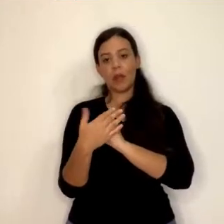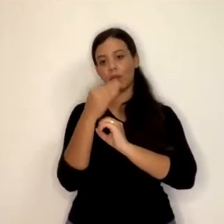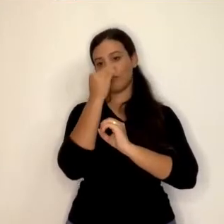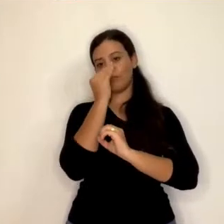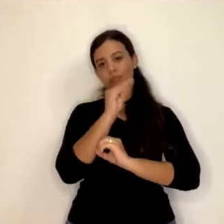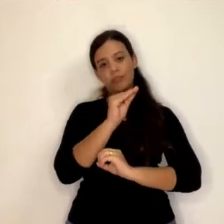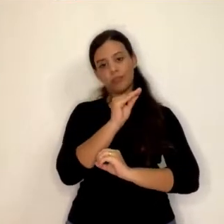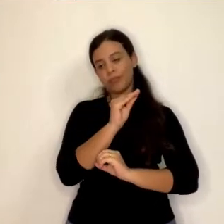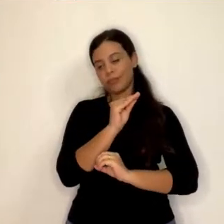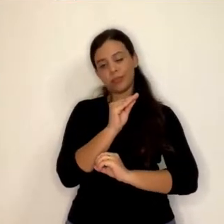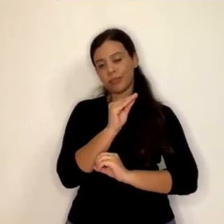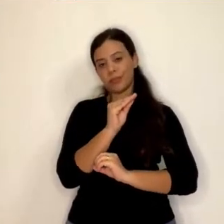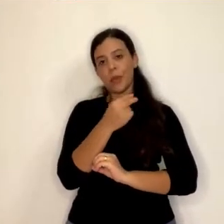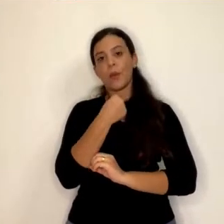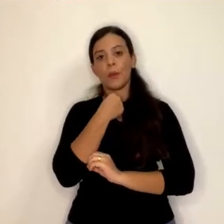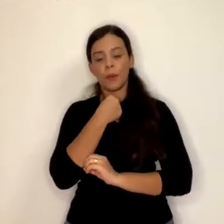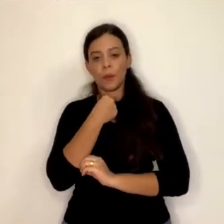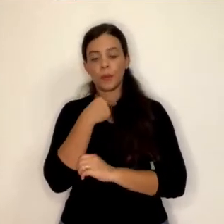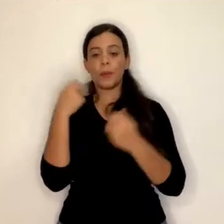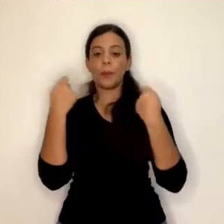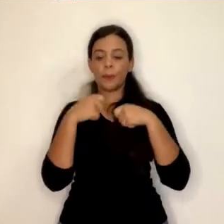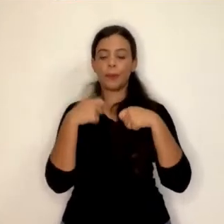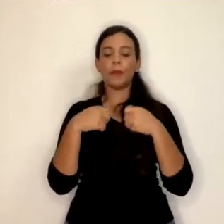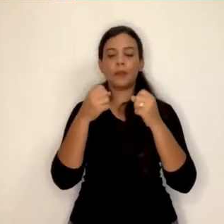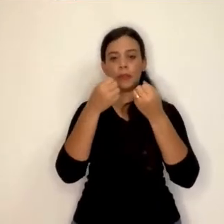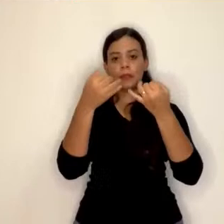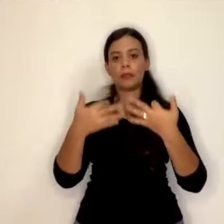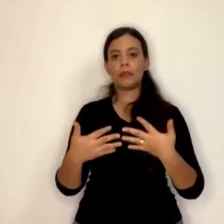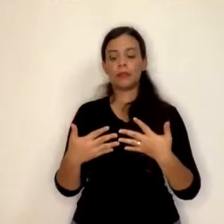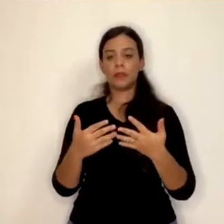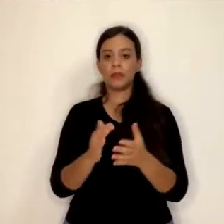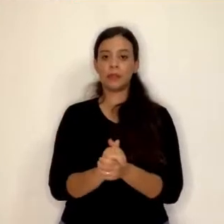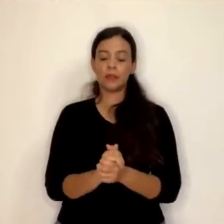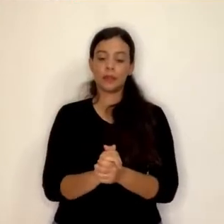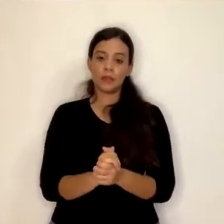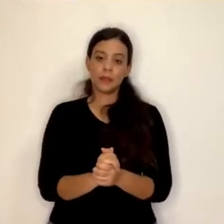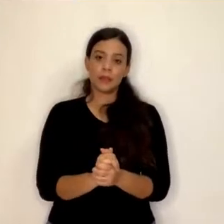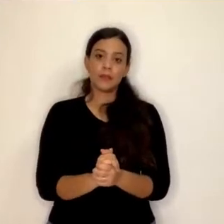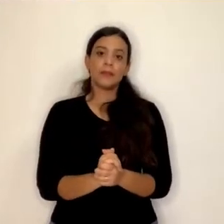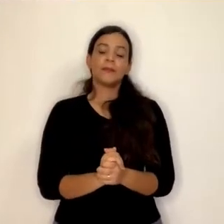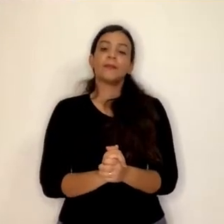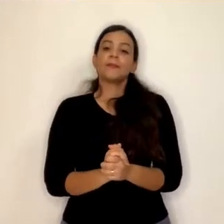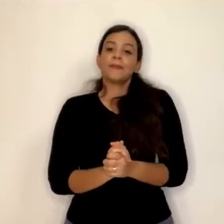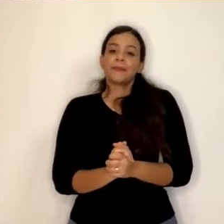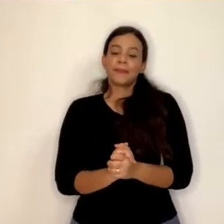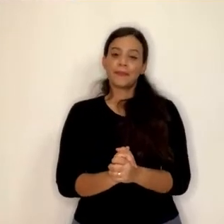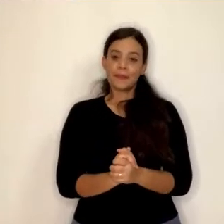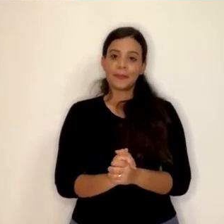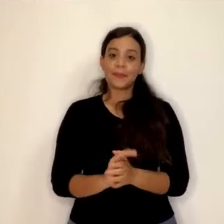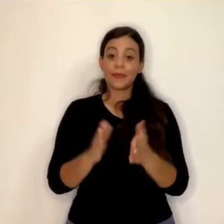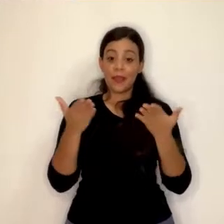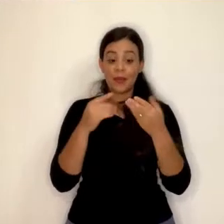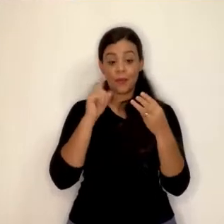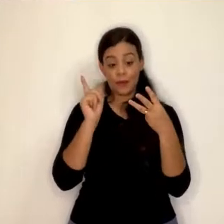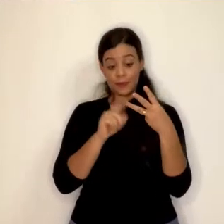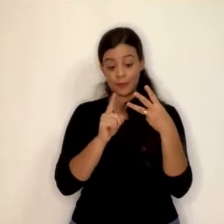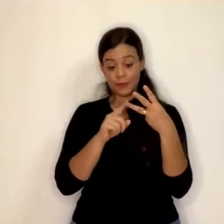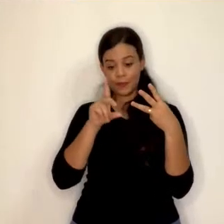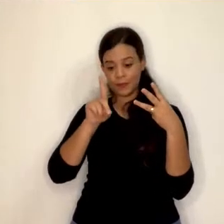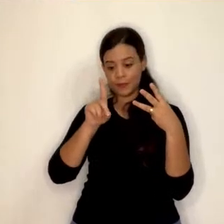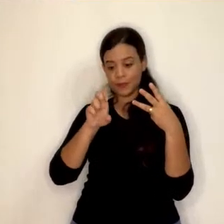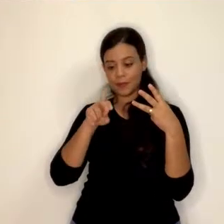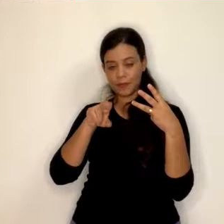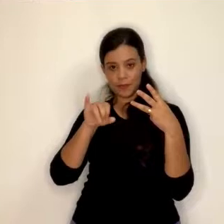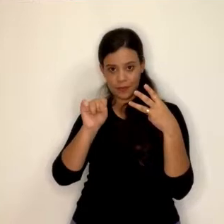pandemic because it's impossible not to mention it, since this is a pressing, very